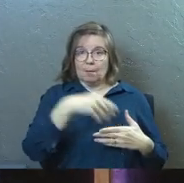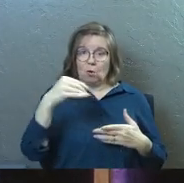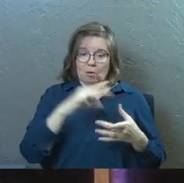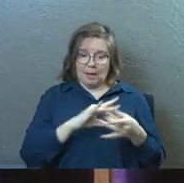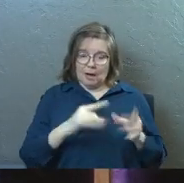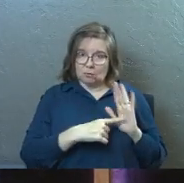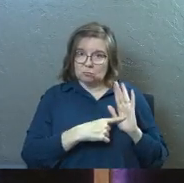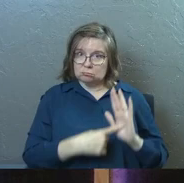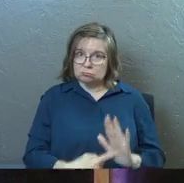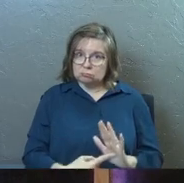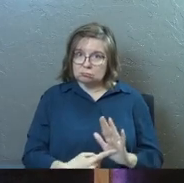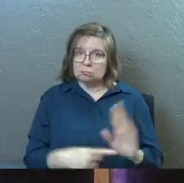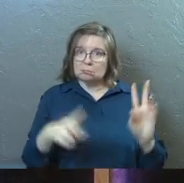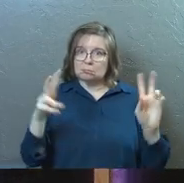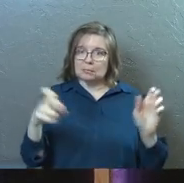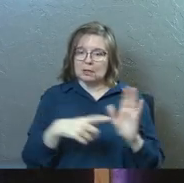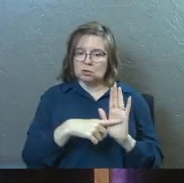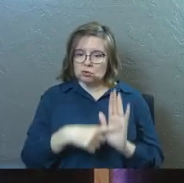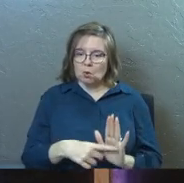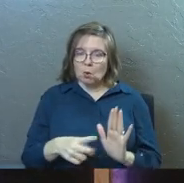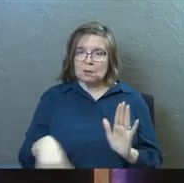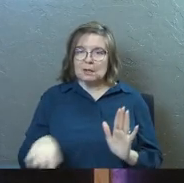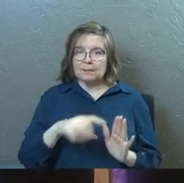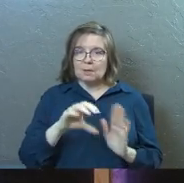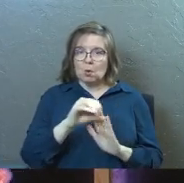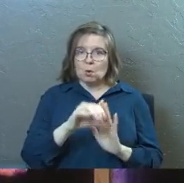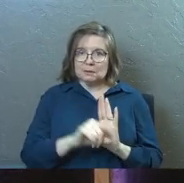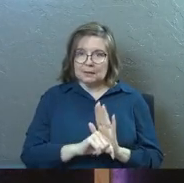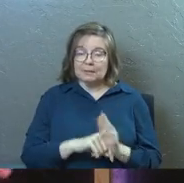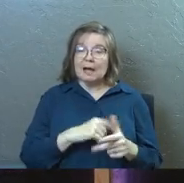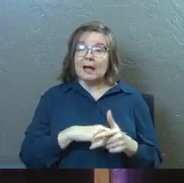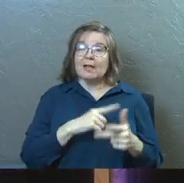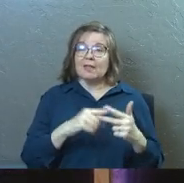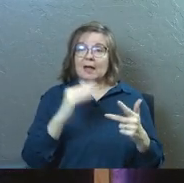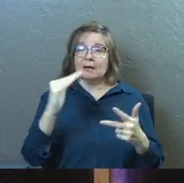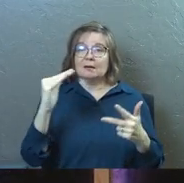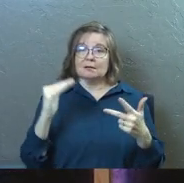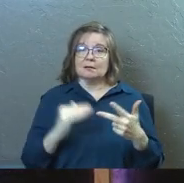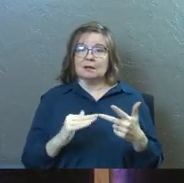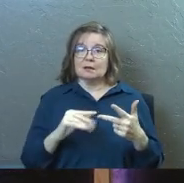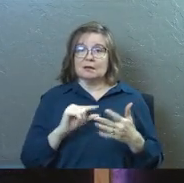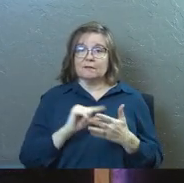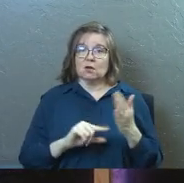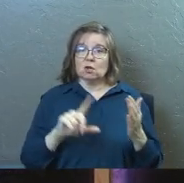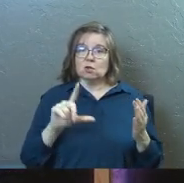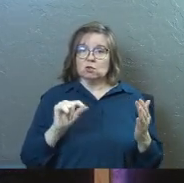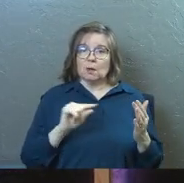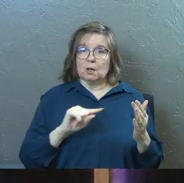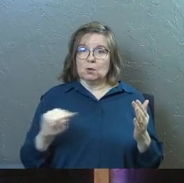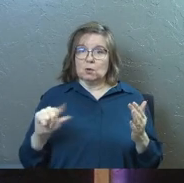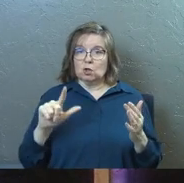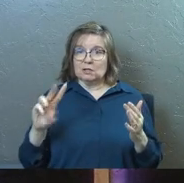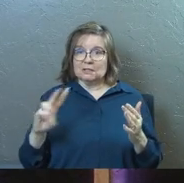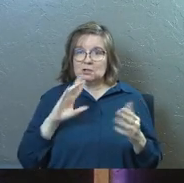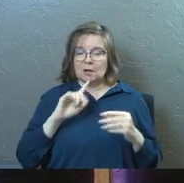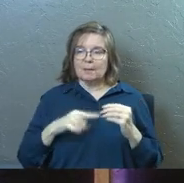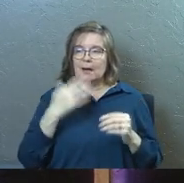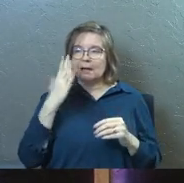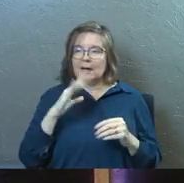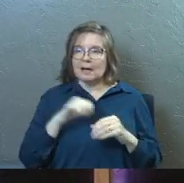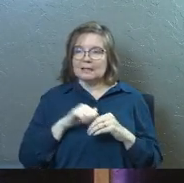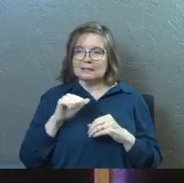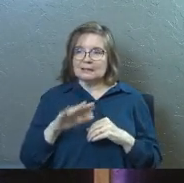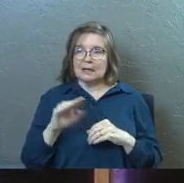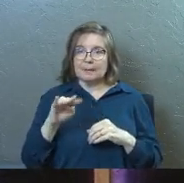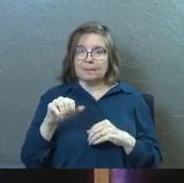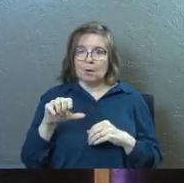out as a theme and he's gonna show it to him in the Old Testament. And then he jumps to verse 20 through 36. He talks about God